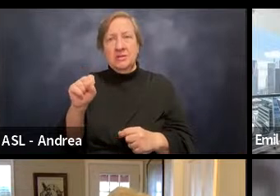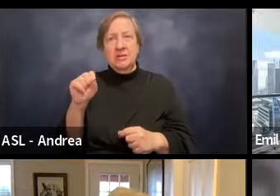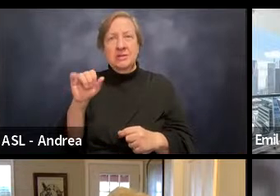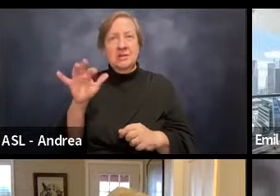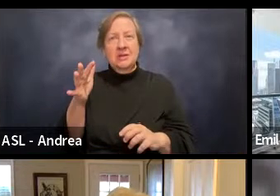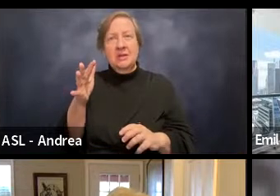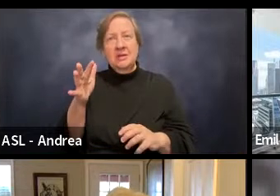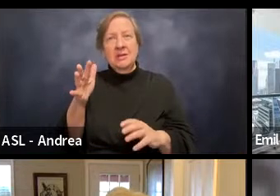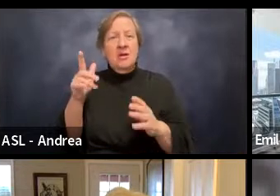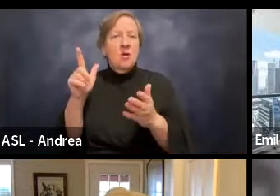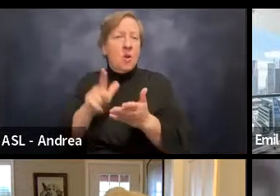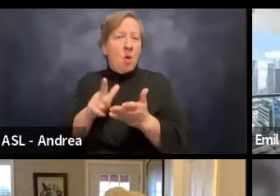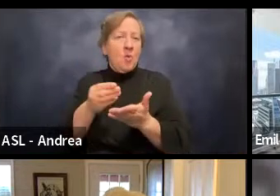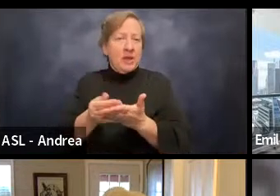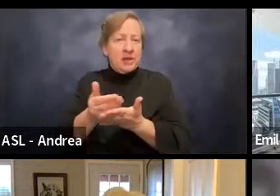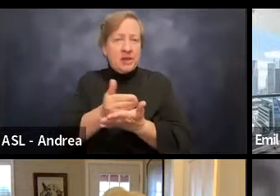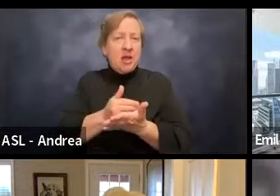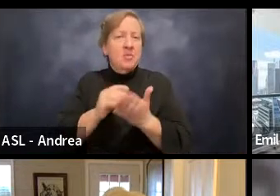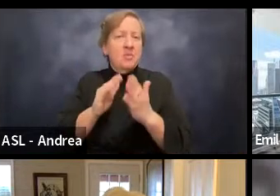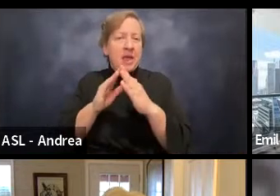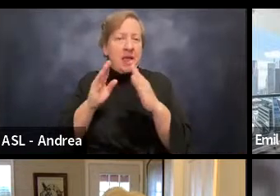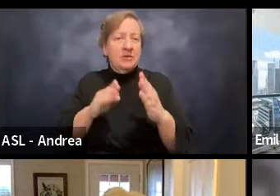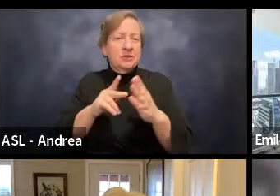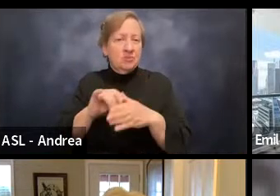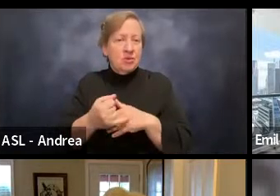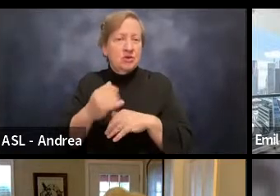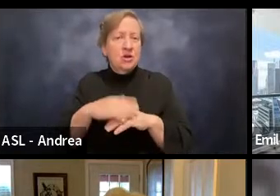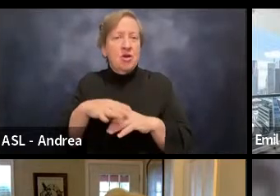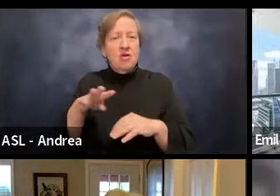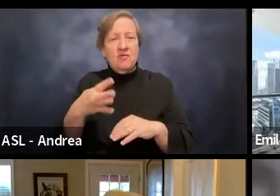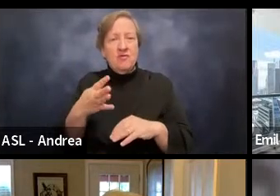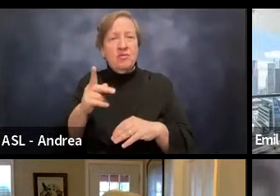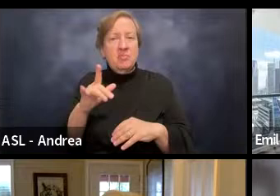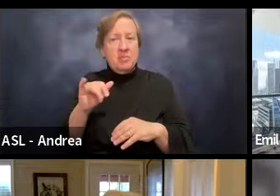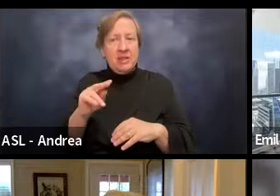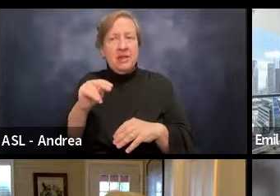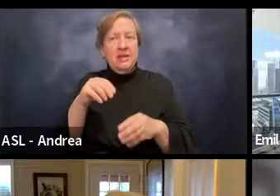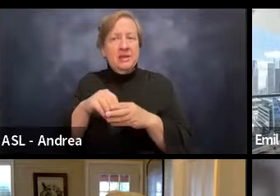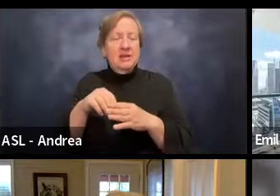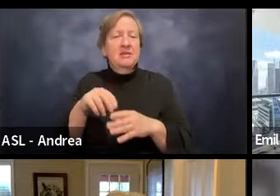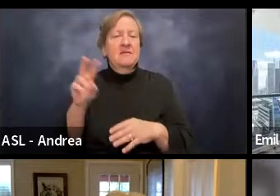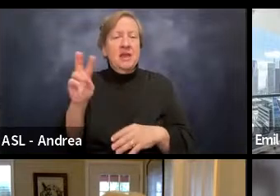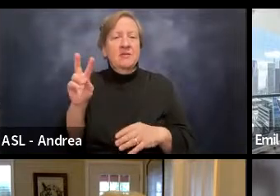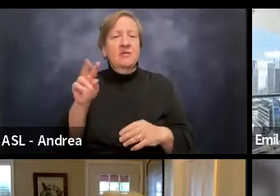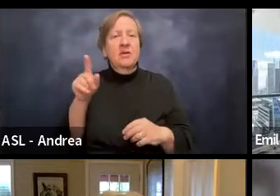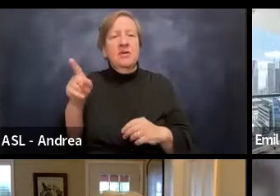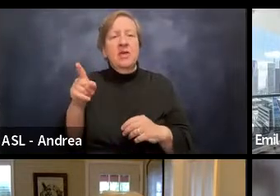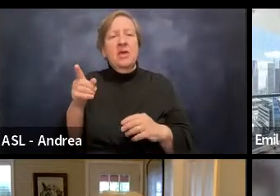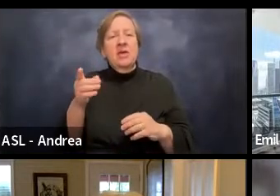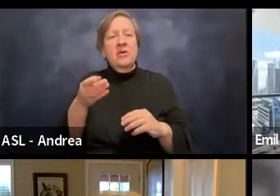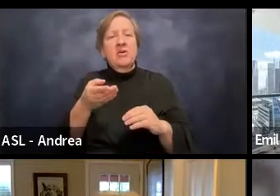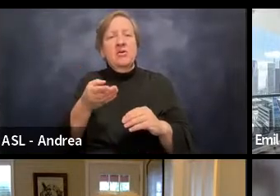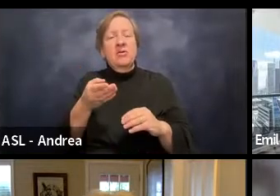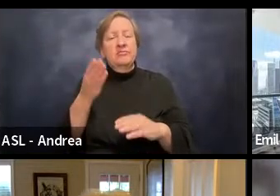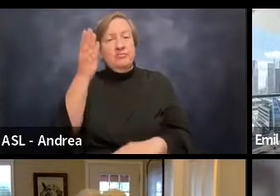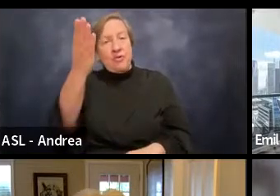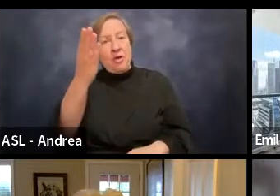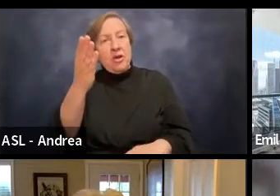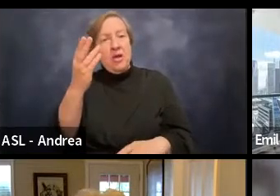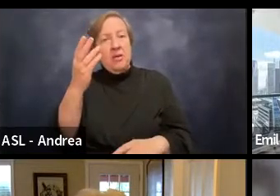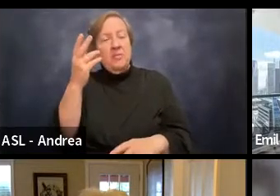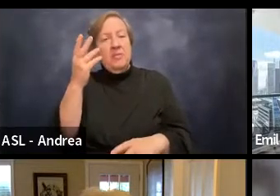a low-income housing project on Fourth Plain Boulevard in Vancouver. They raised the issue that